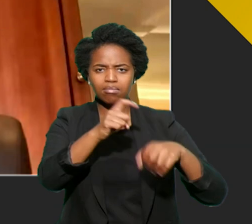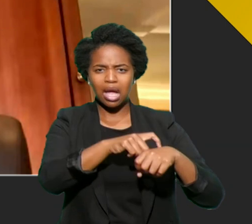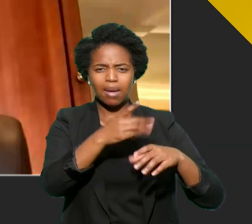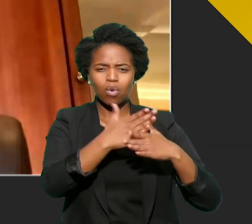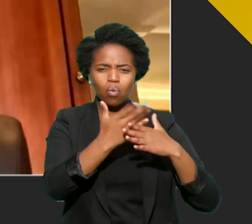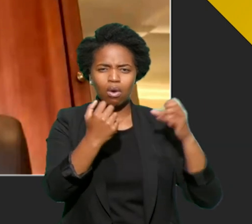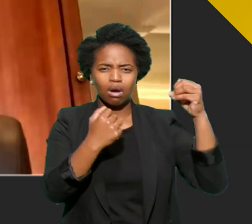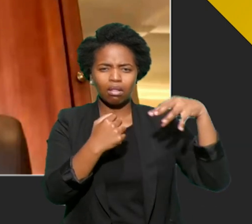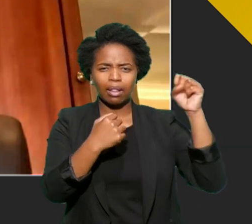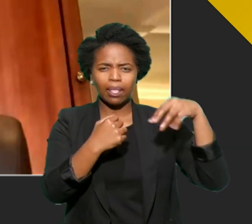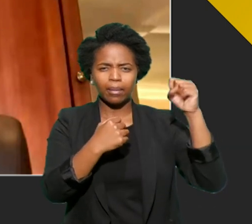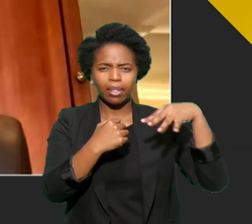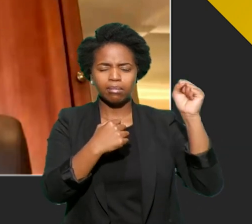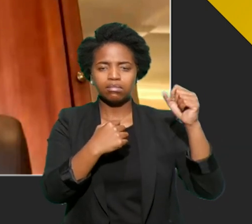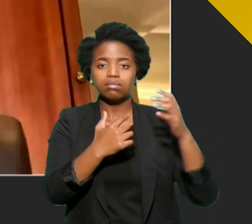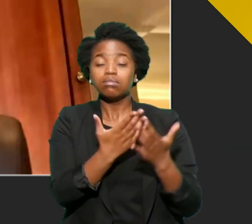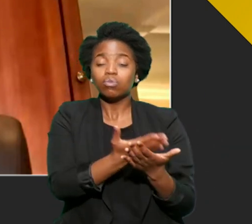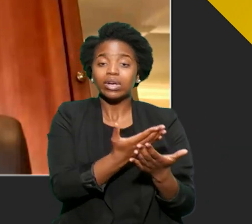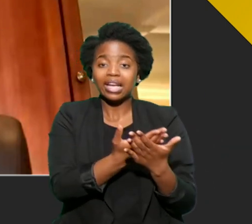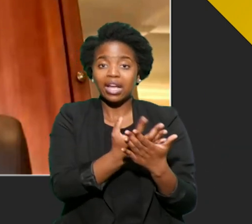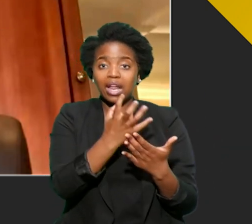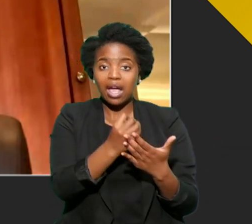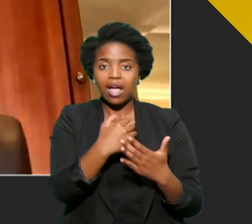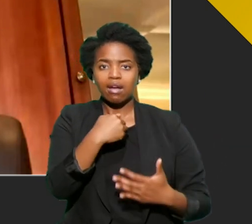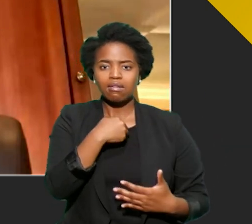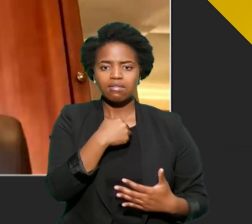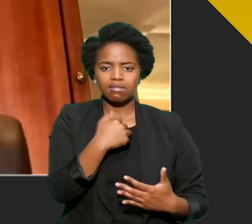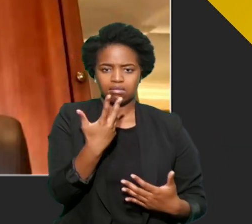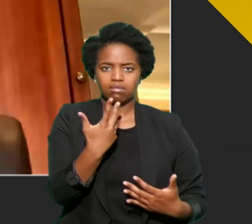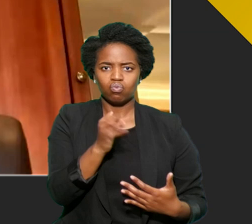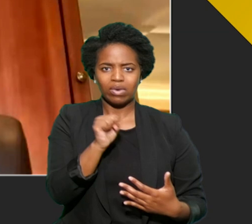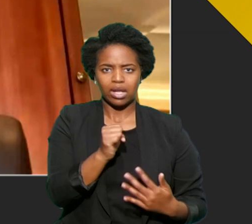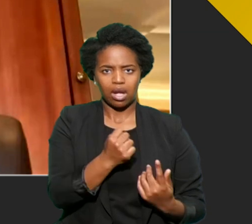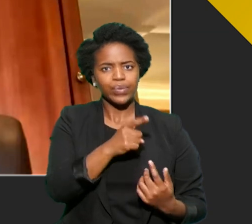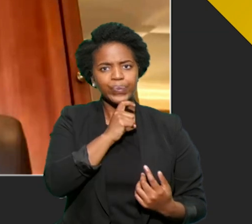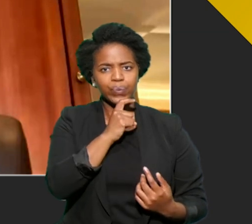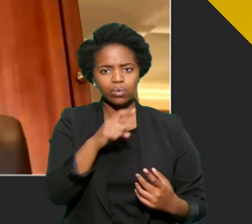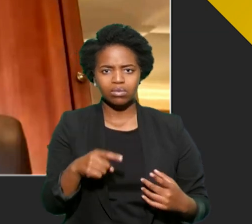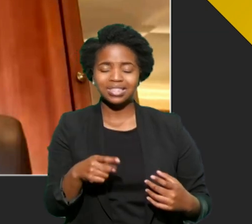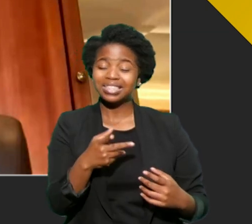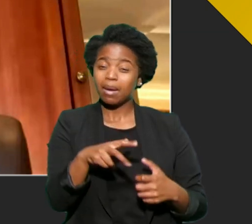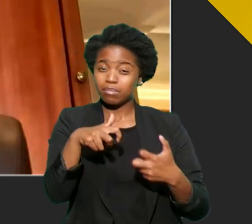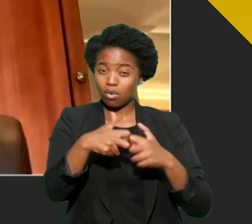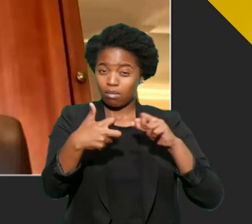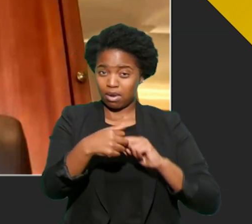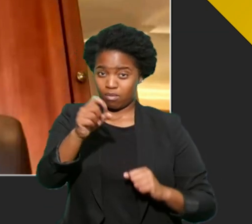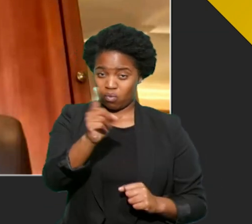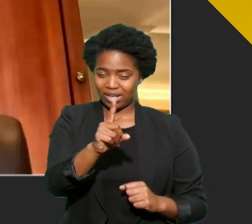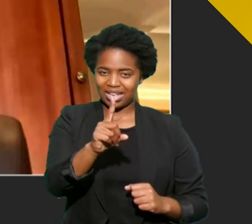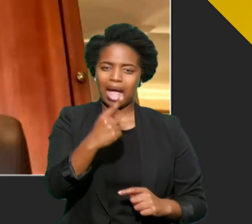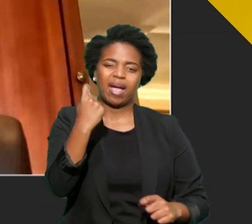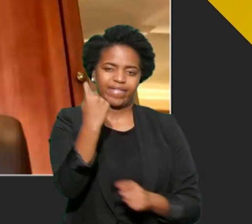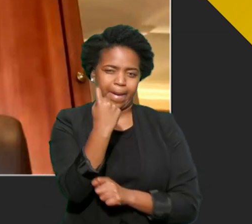will be able to put cellular masts. Yeah. The problem will be in